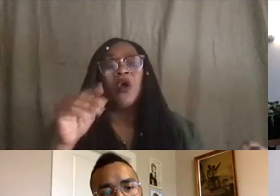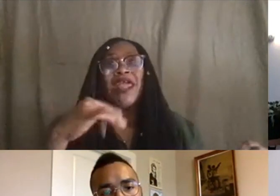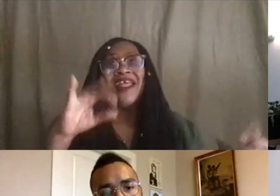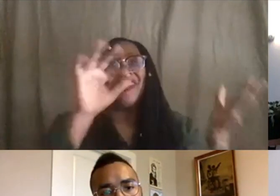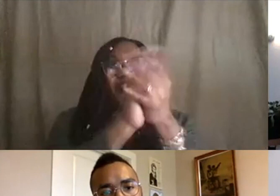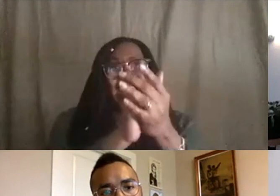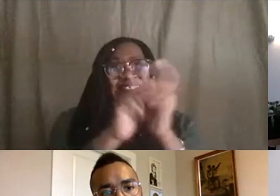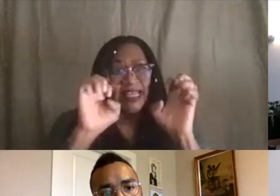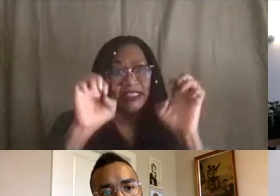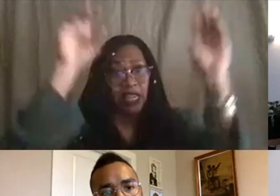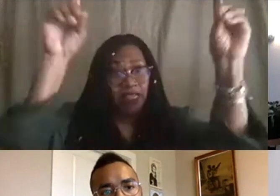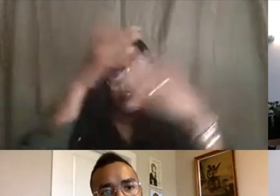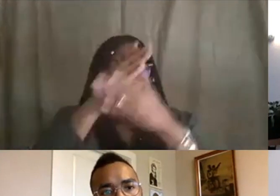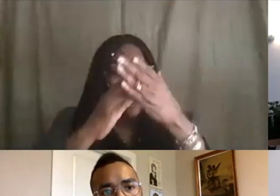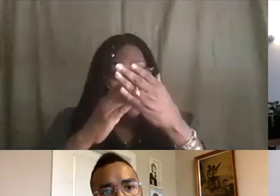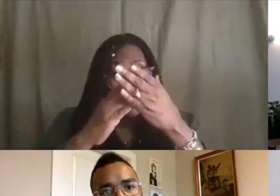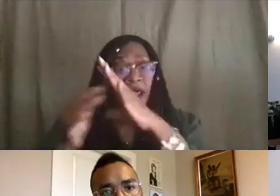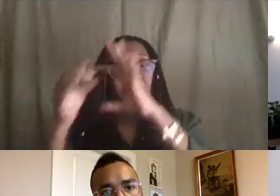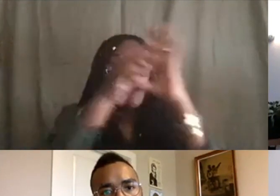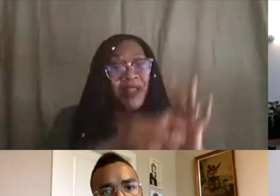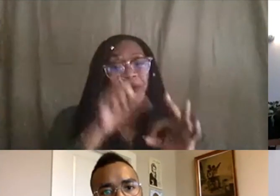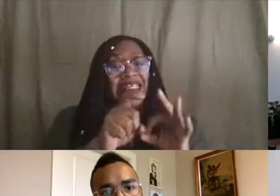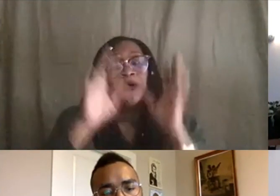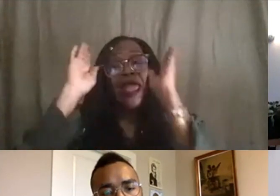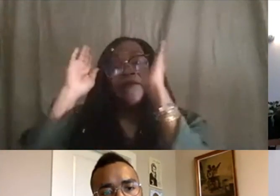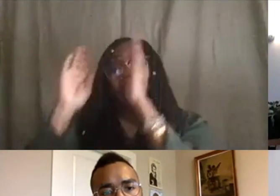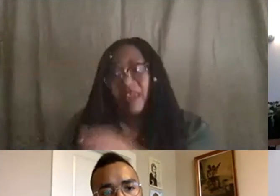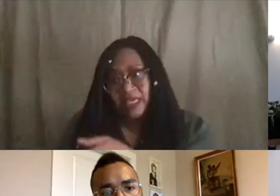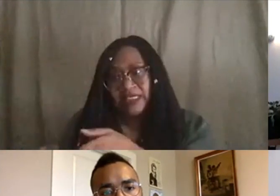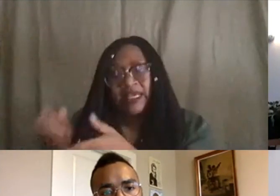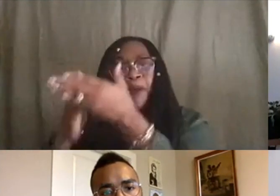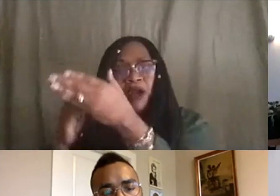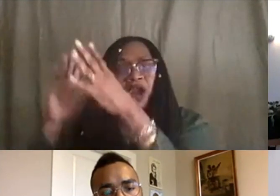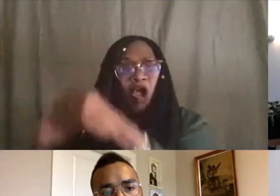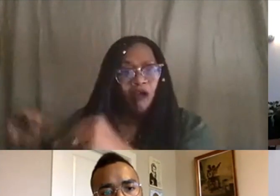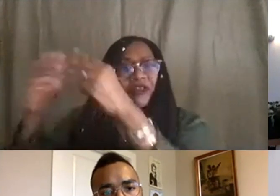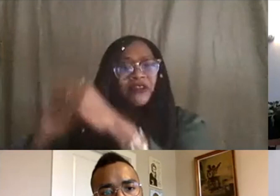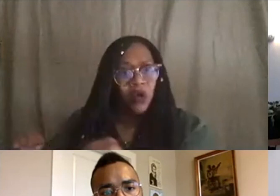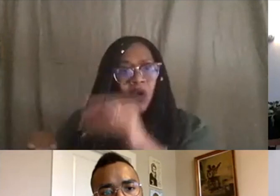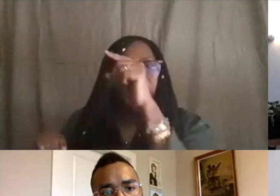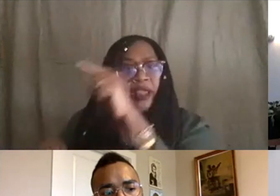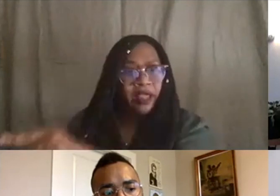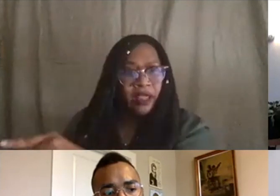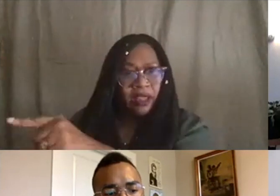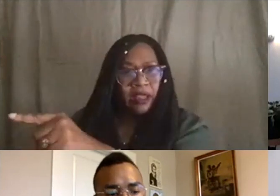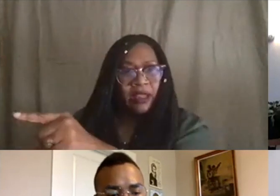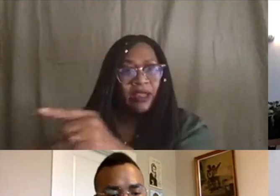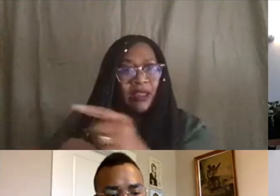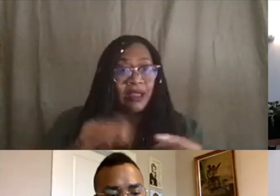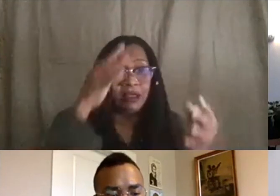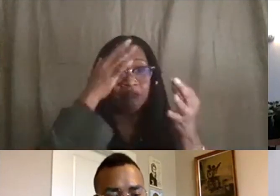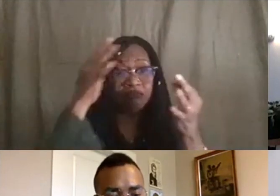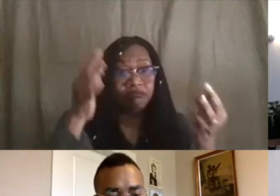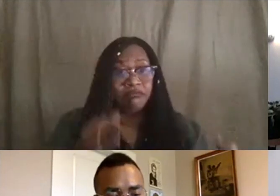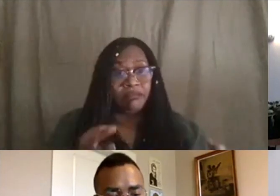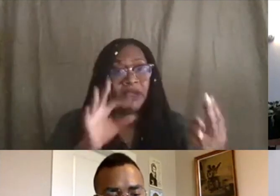kind of response of like, well, we need to have this side of the story, that is about that choice that they're making, which I